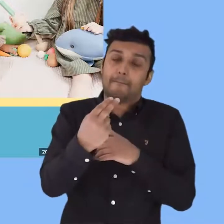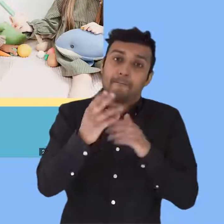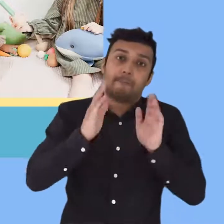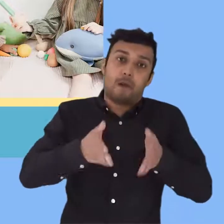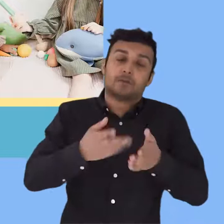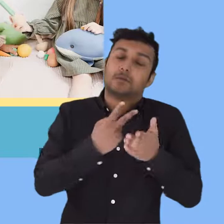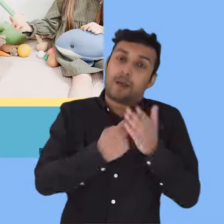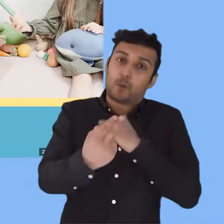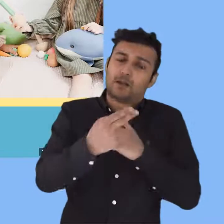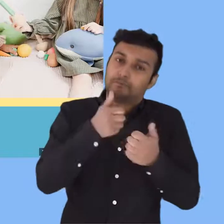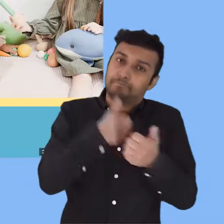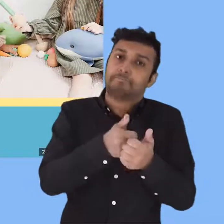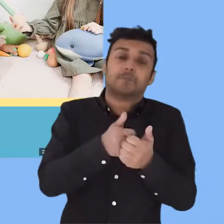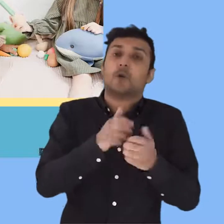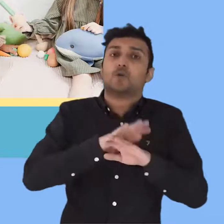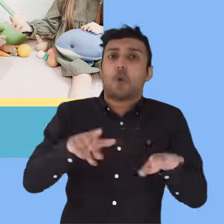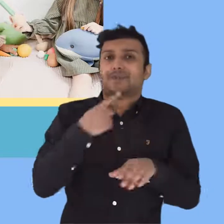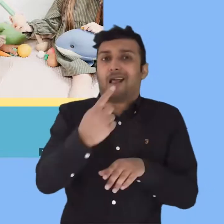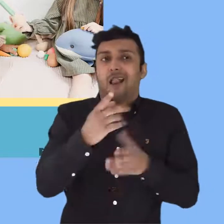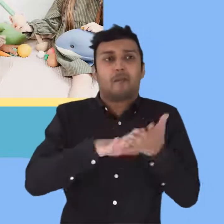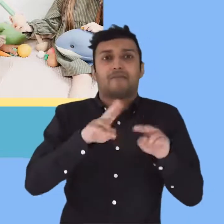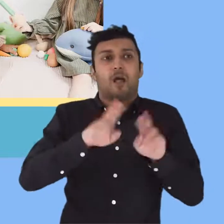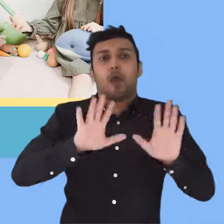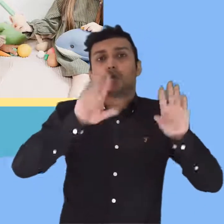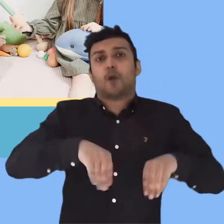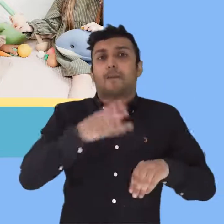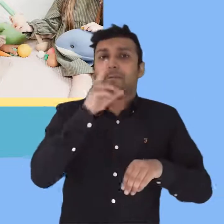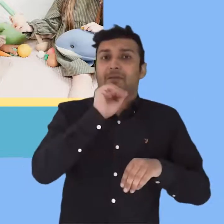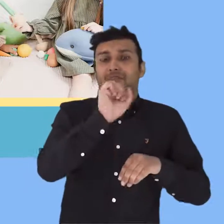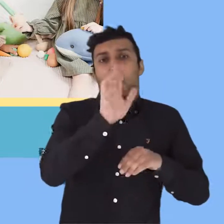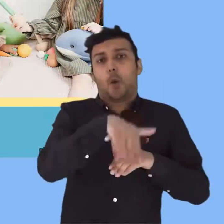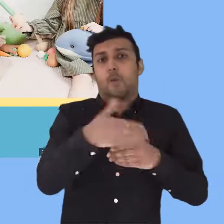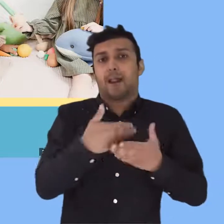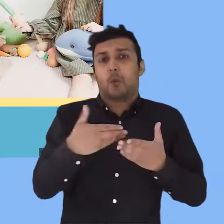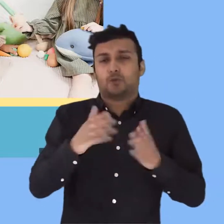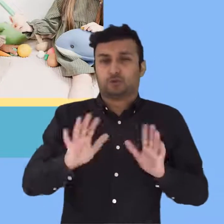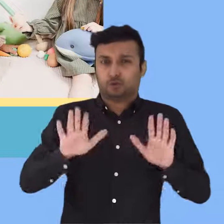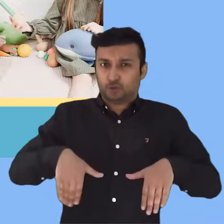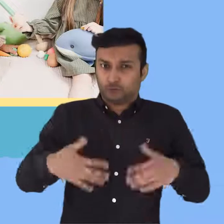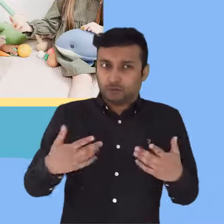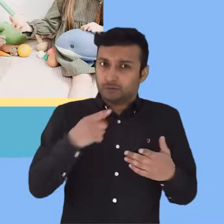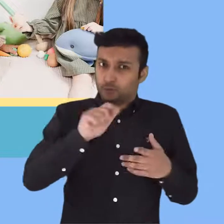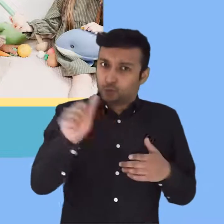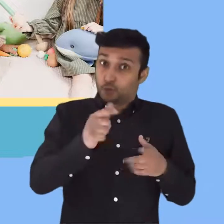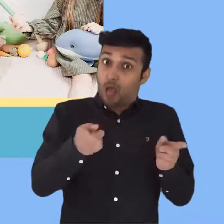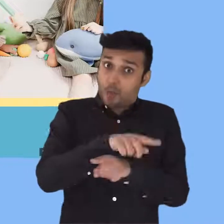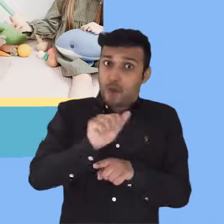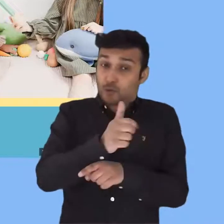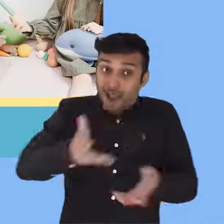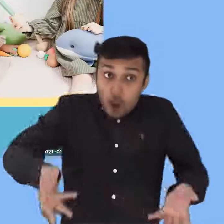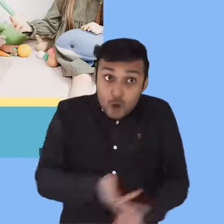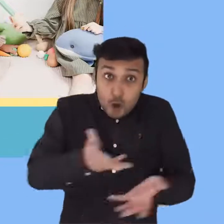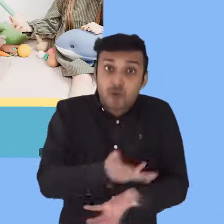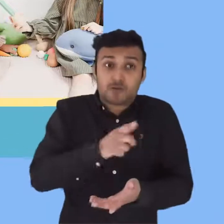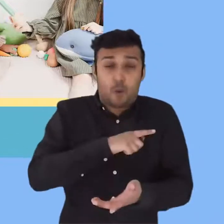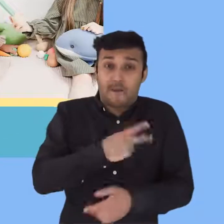bilingualism and multilingualism. Don't tell parents to stop speaking in their home language. We need to be encouraging them to speak their home language to their